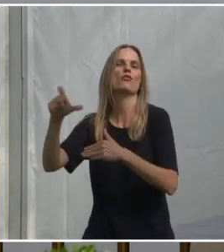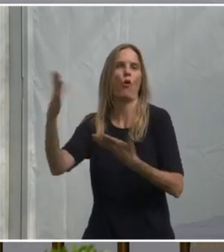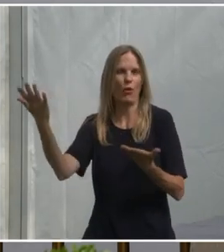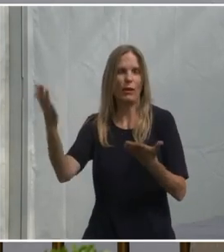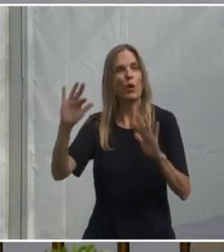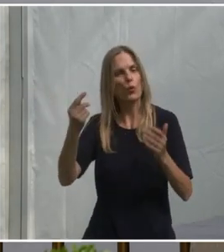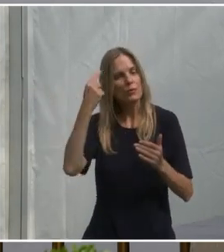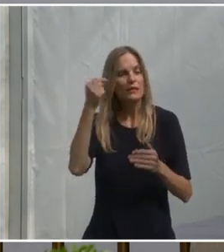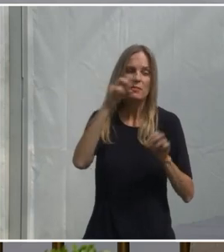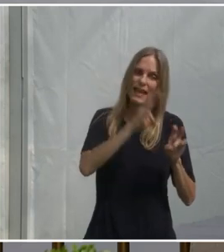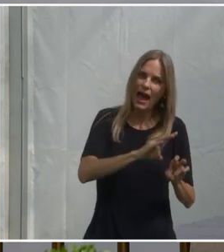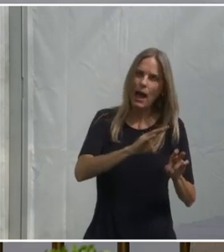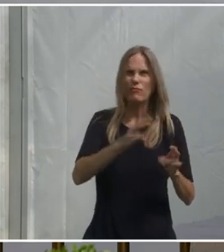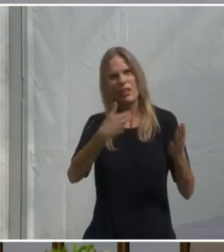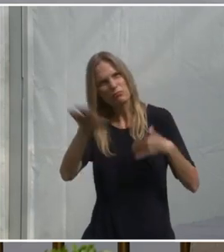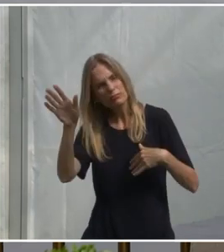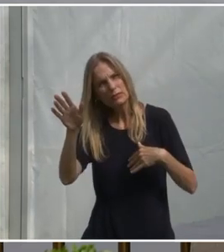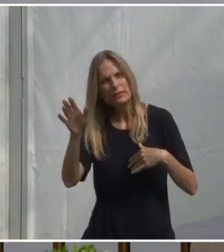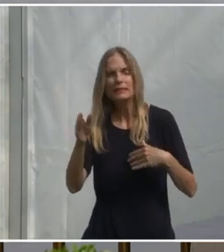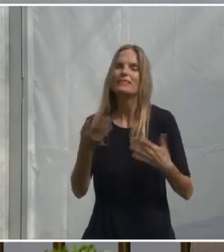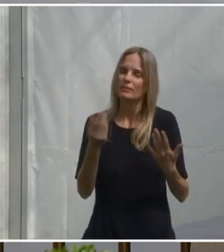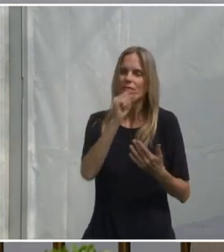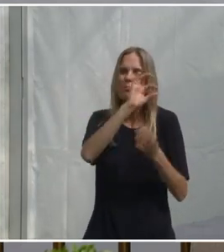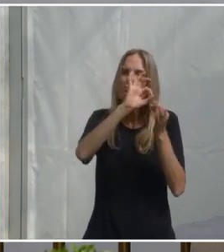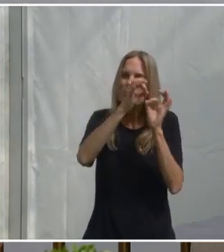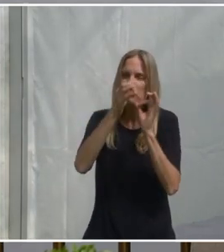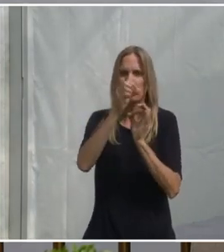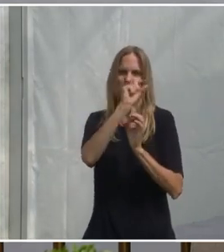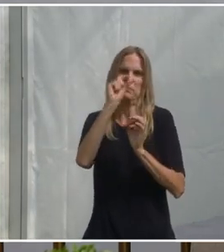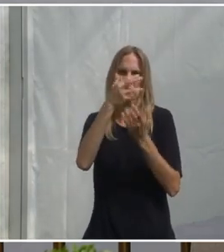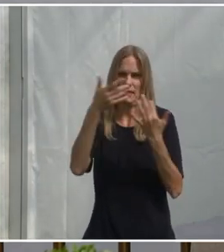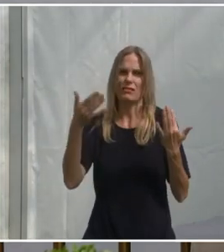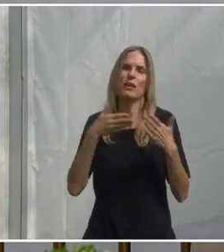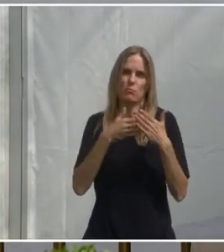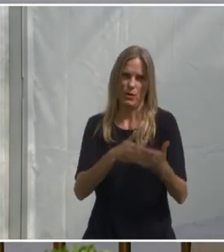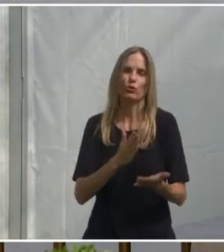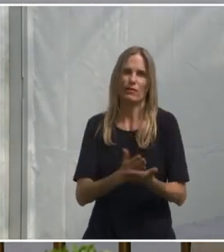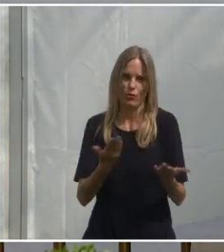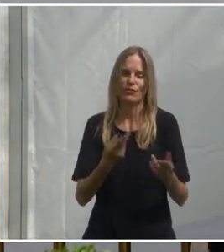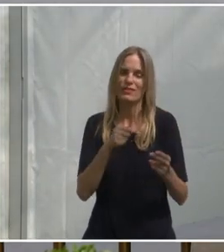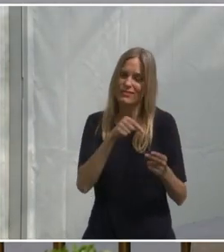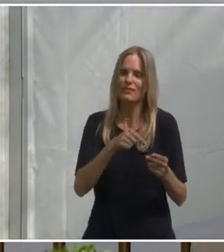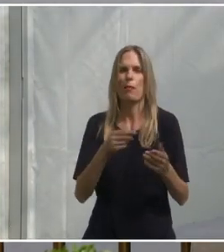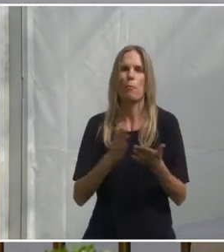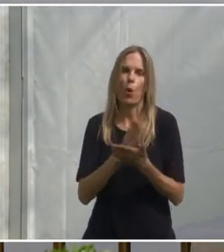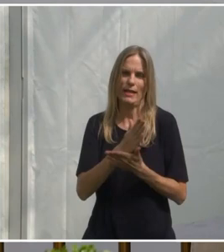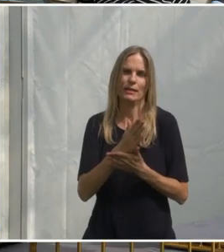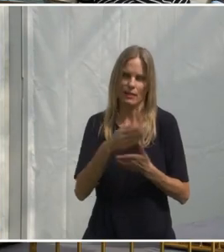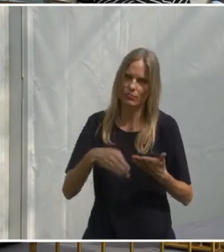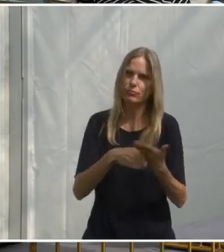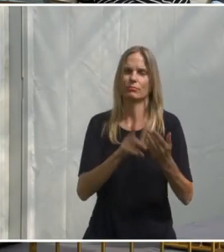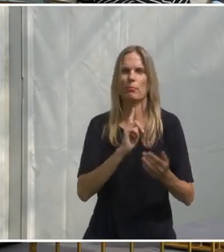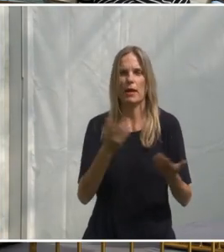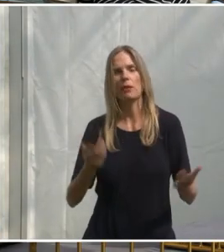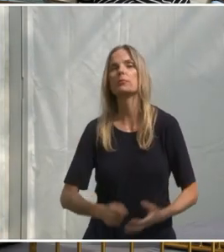have to, policymakers have to do the things correctly and right. Yes, one